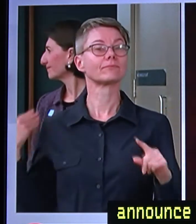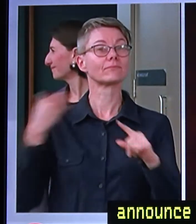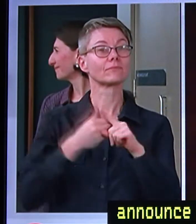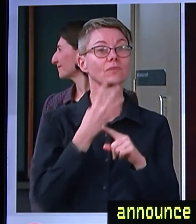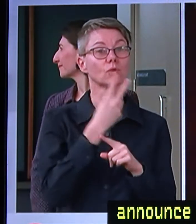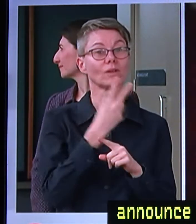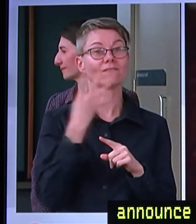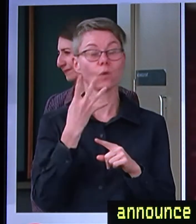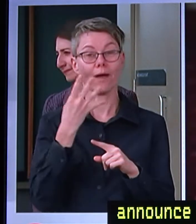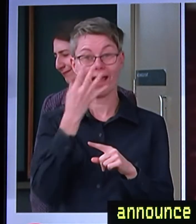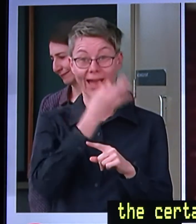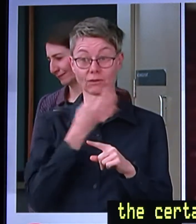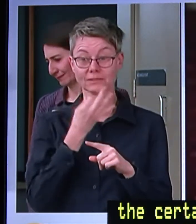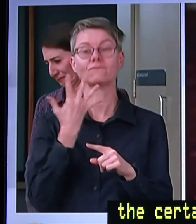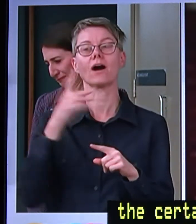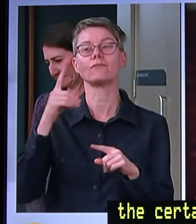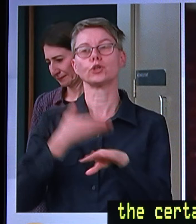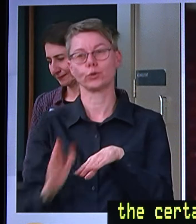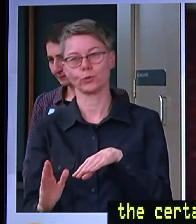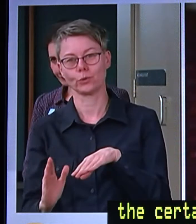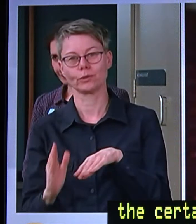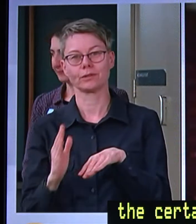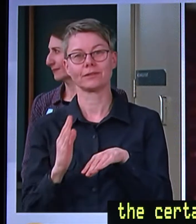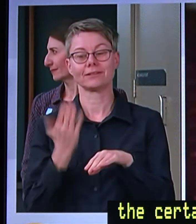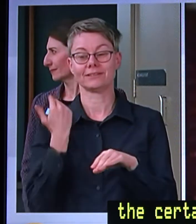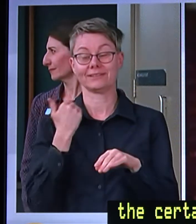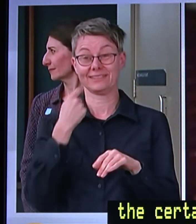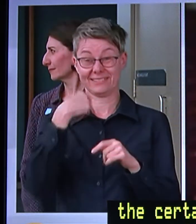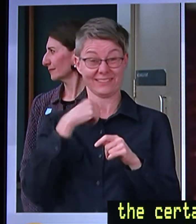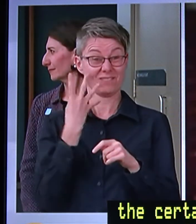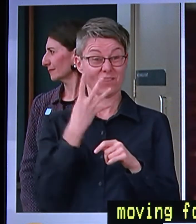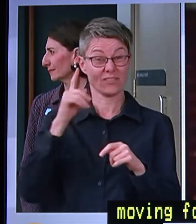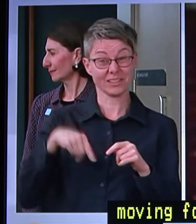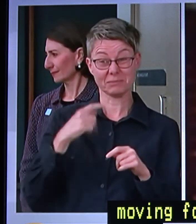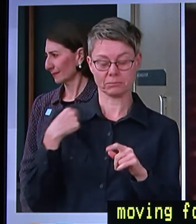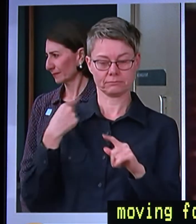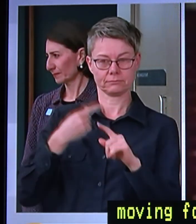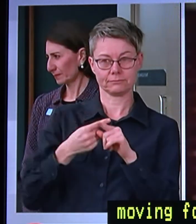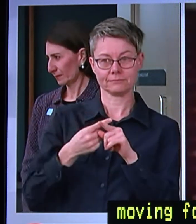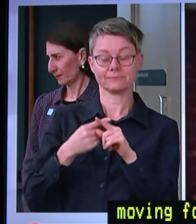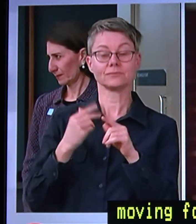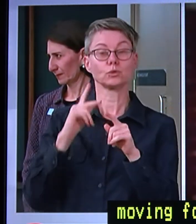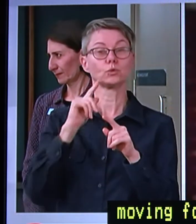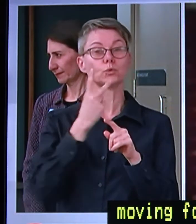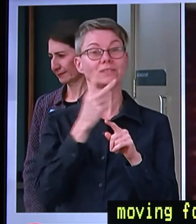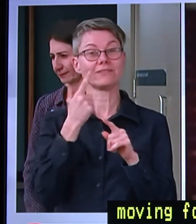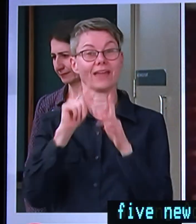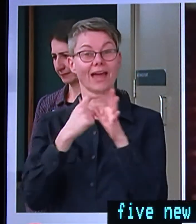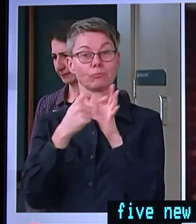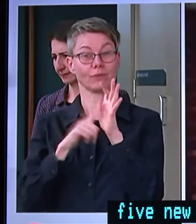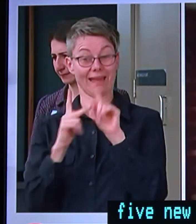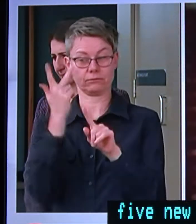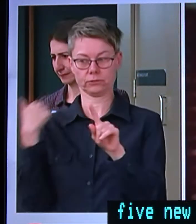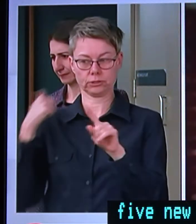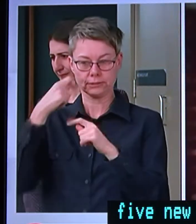So there's been 5 new cases from over 4,112 people tested in the 24 hours to 8 p.m. on the 27th of